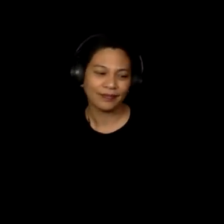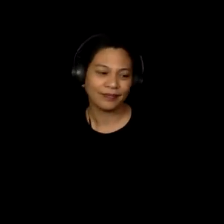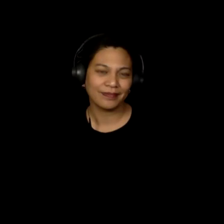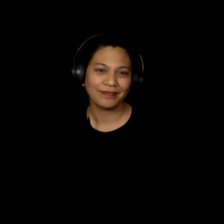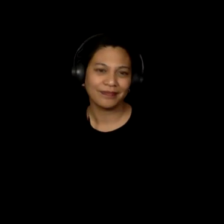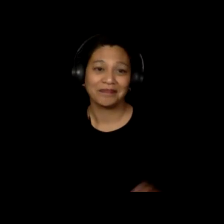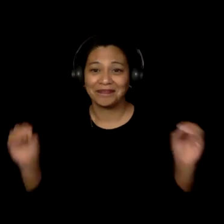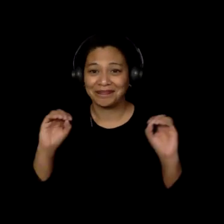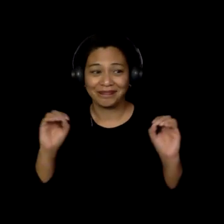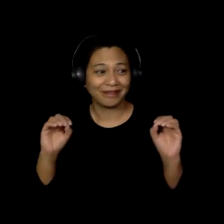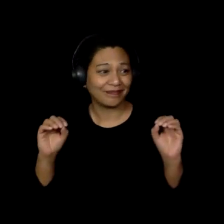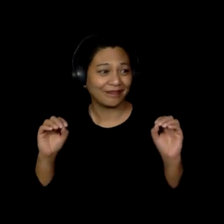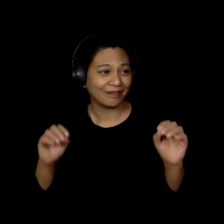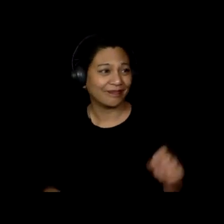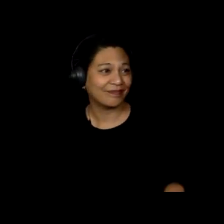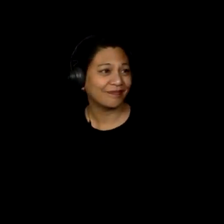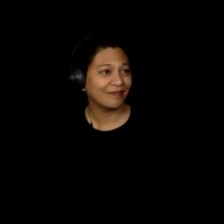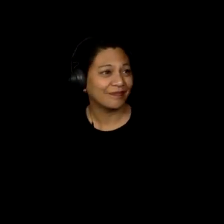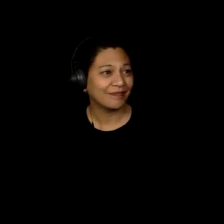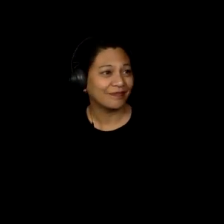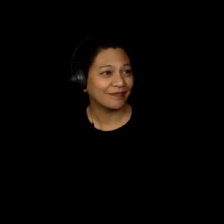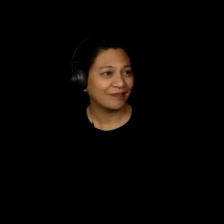No. Oh.